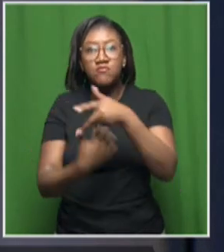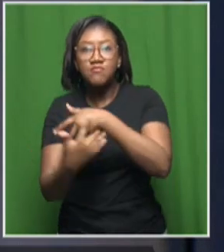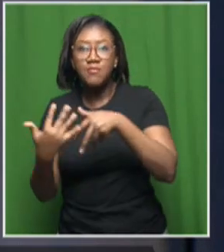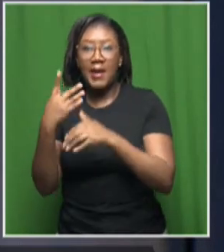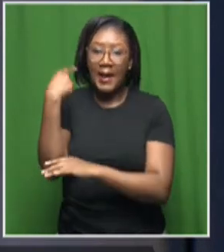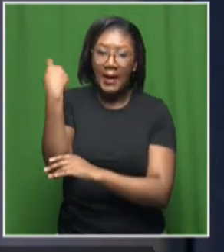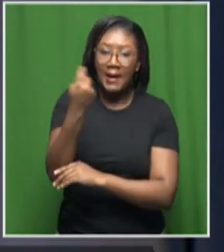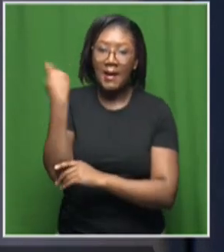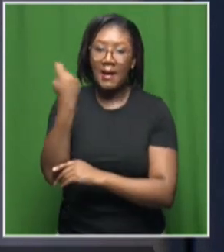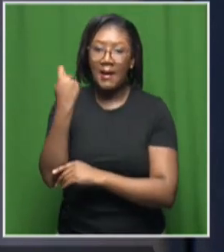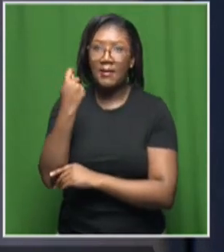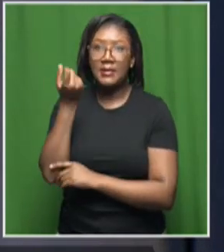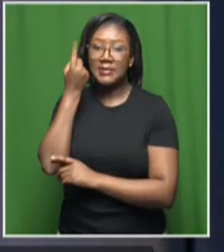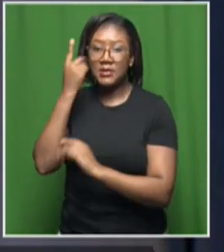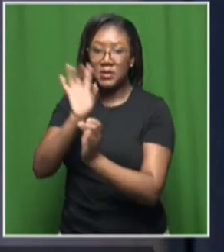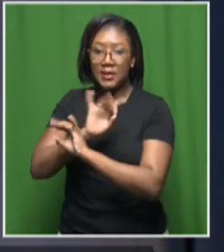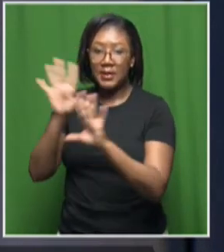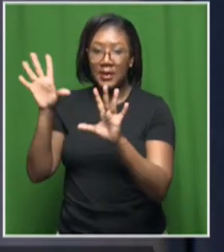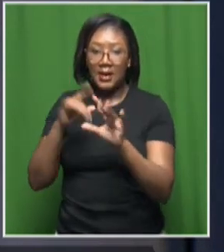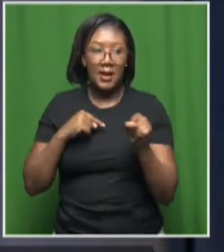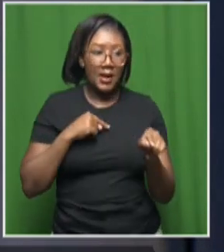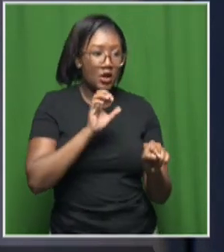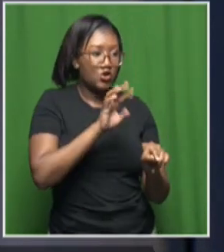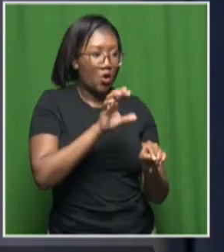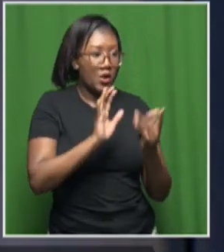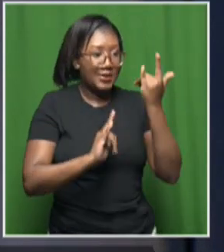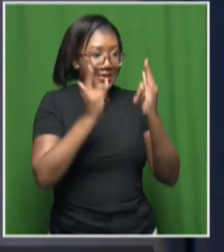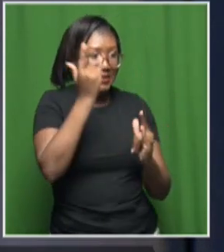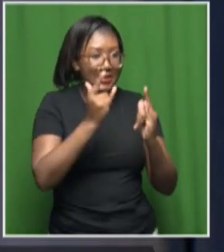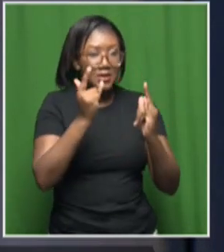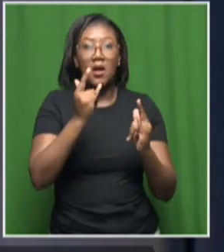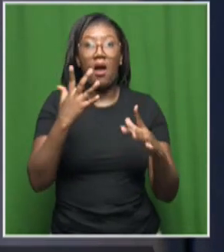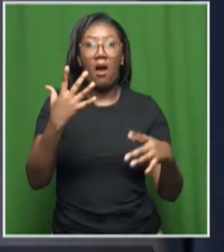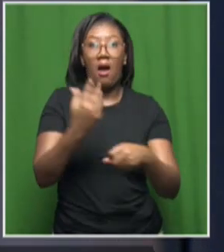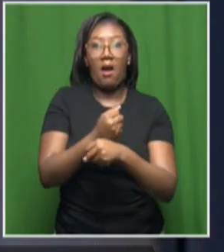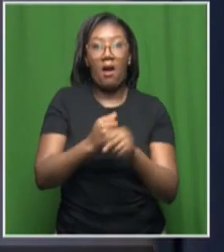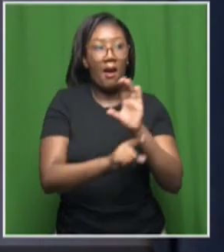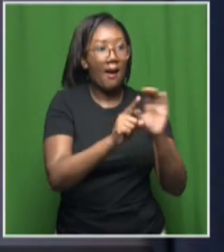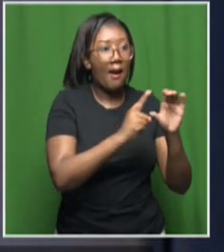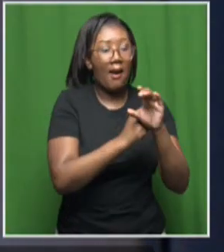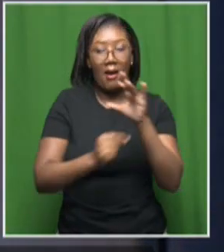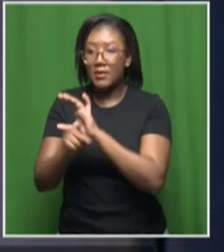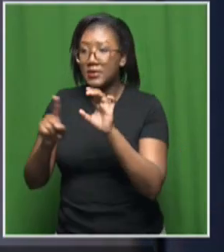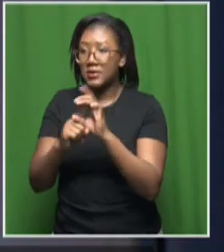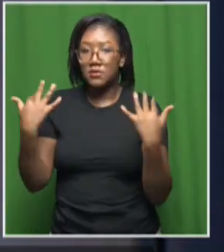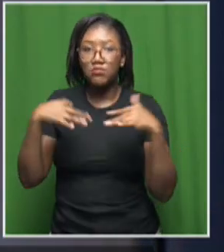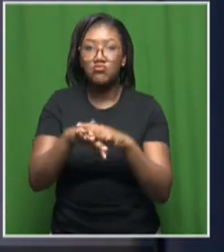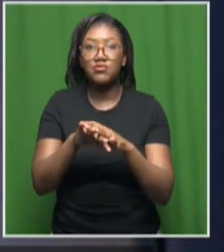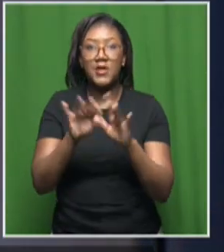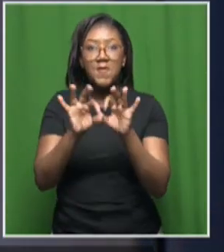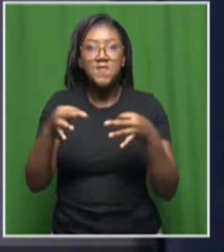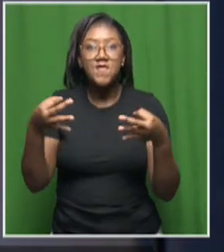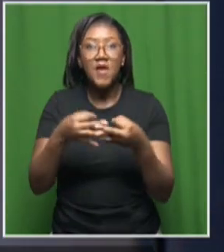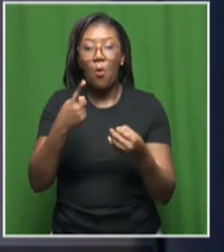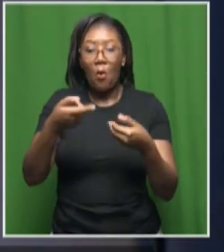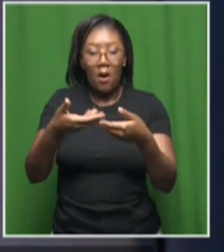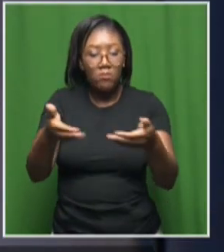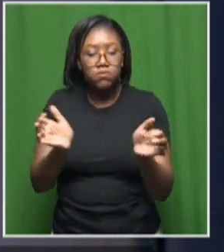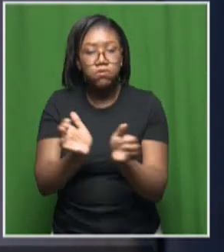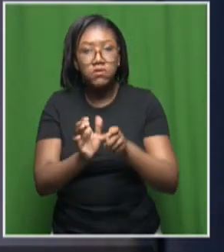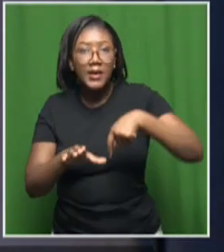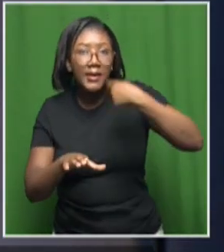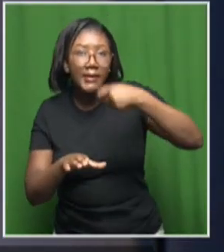this communal existence. You know, everything is done within a circle. We eat in one dish. We share everything together. So